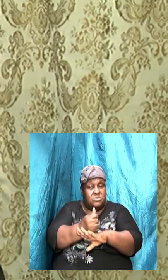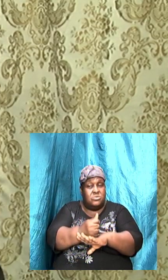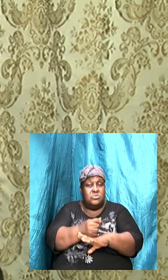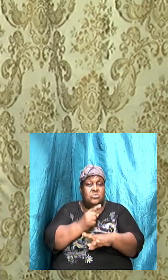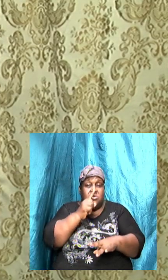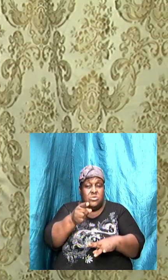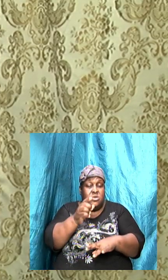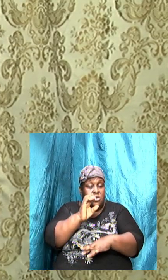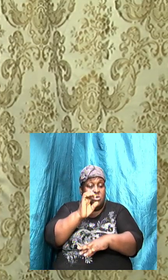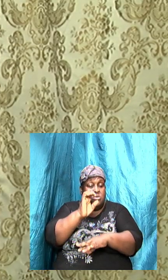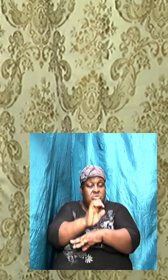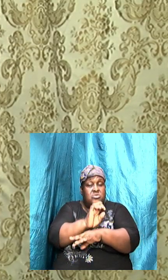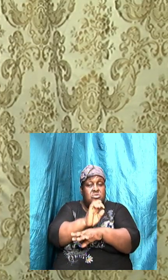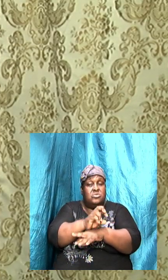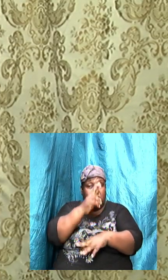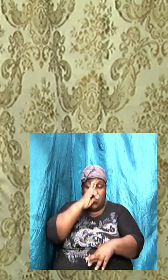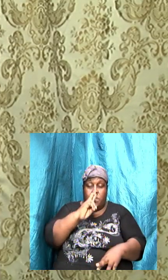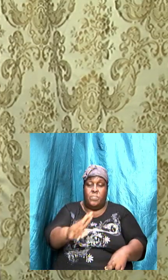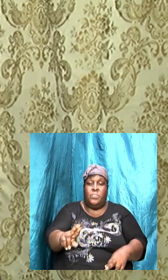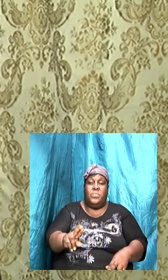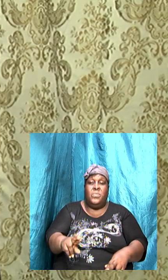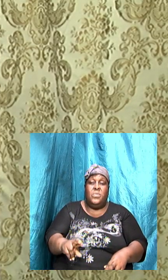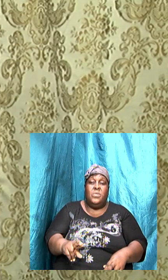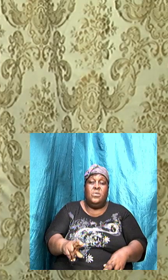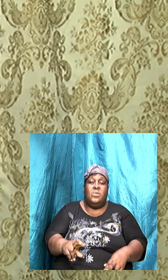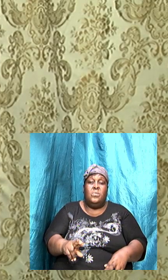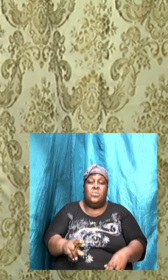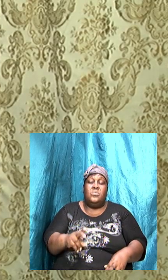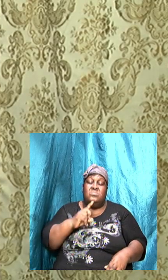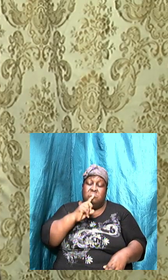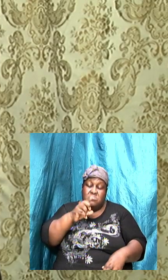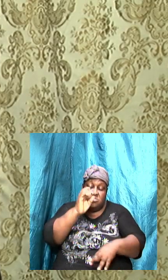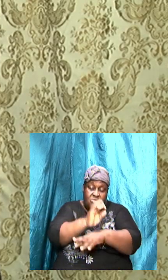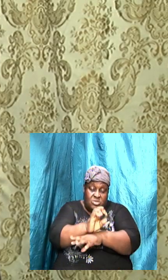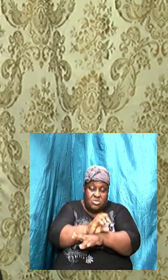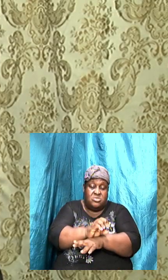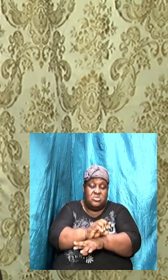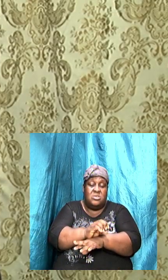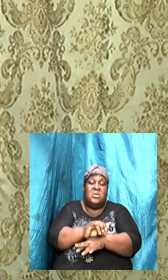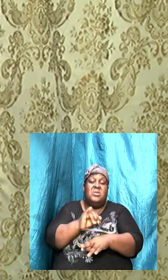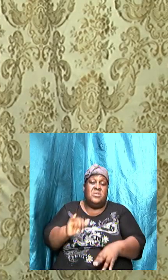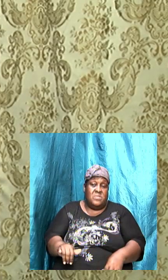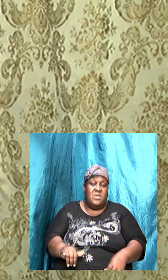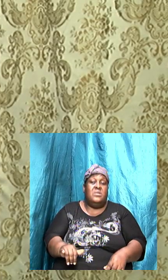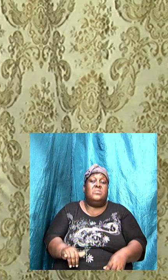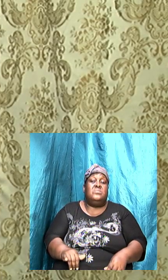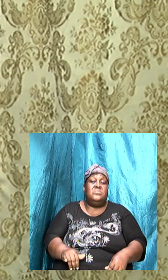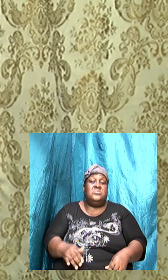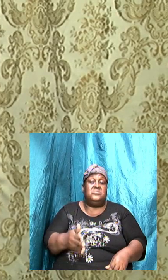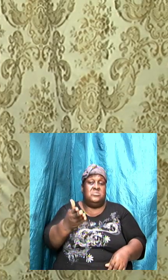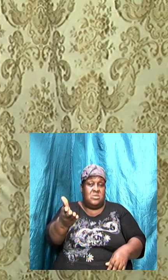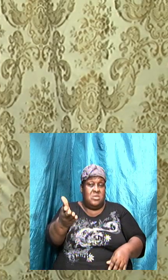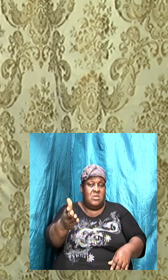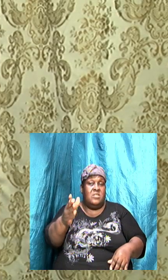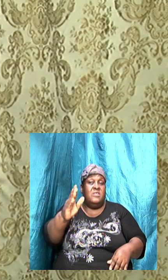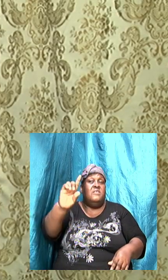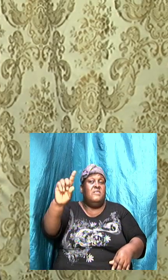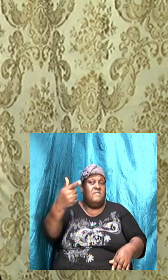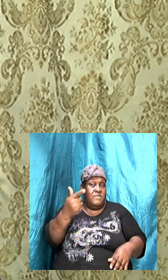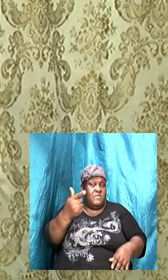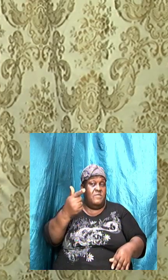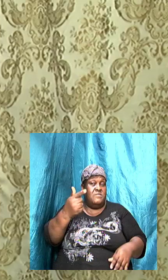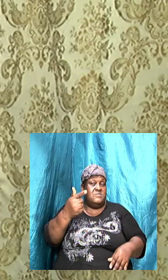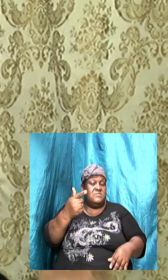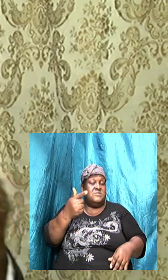the churches of Revelation were literal churches that existed in the first century, amen, over